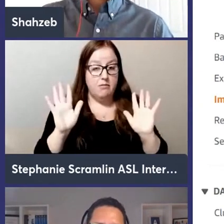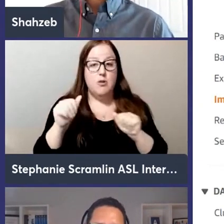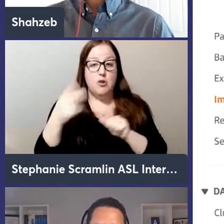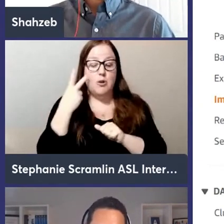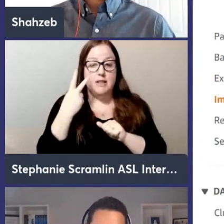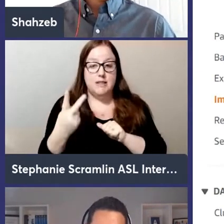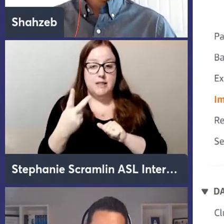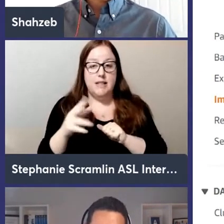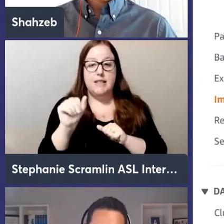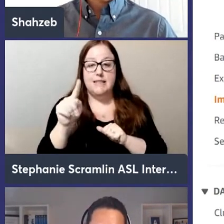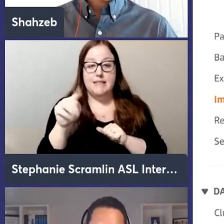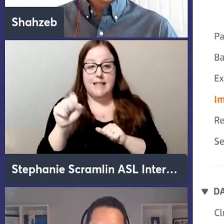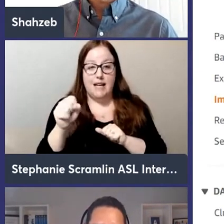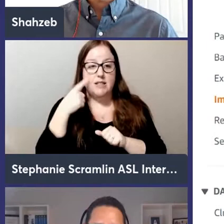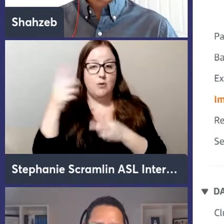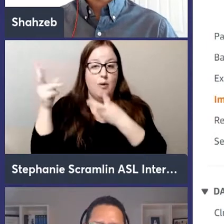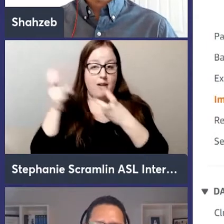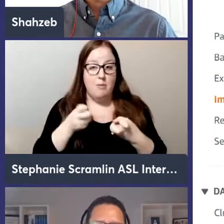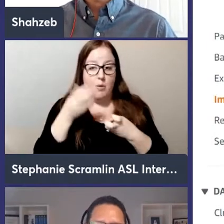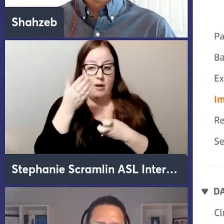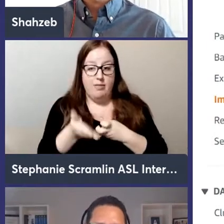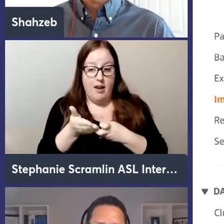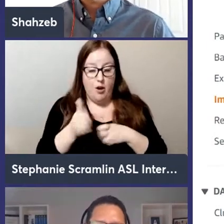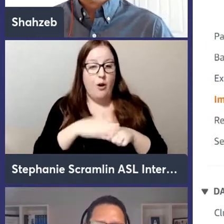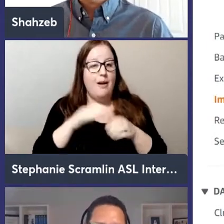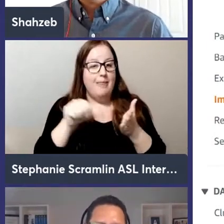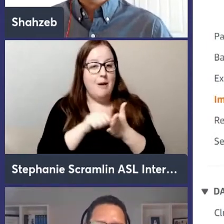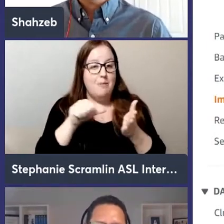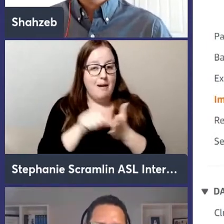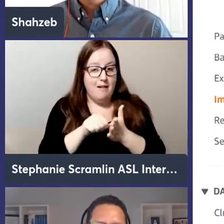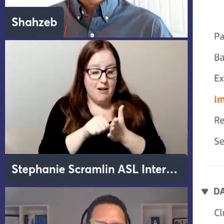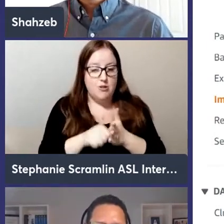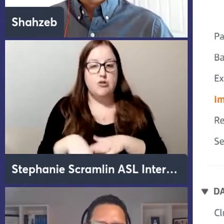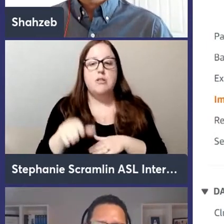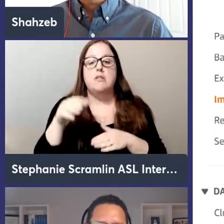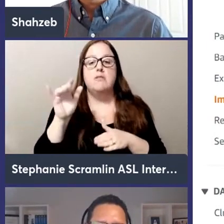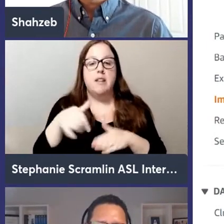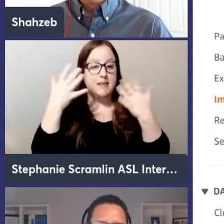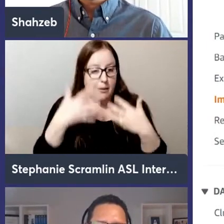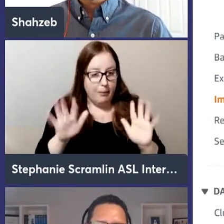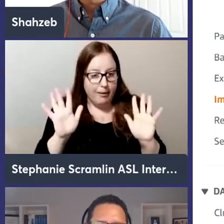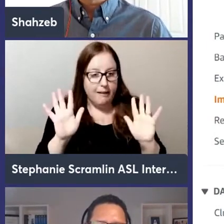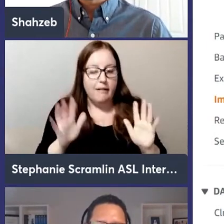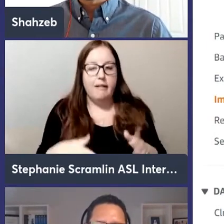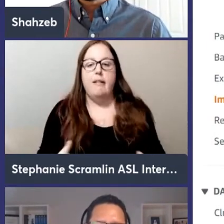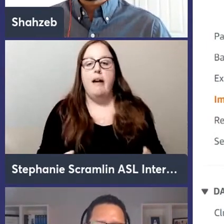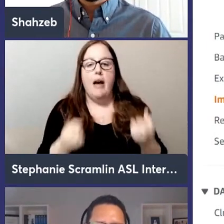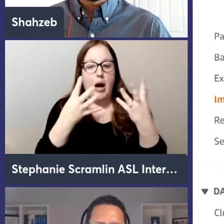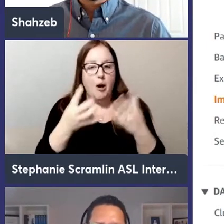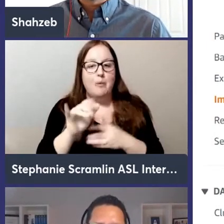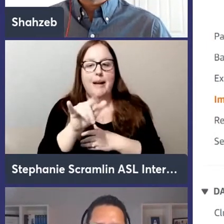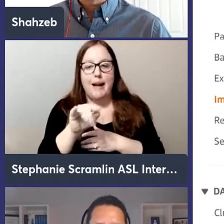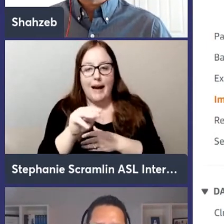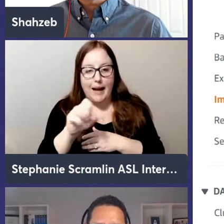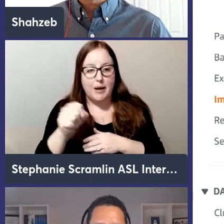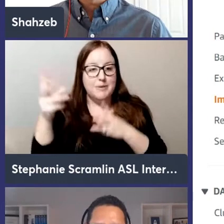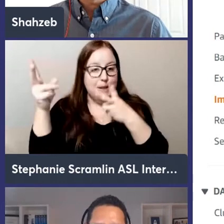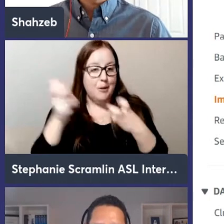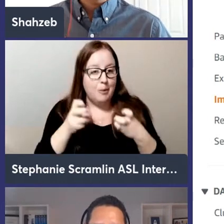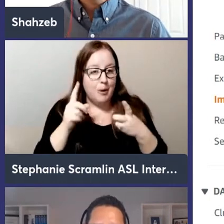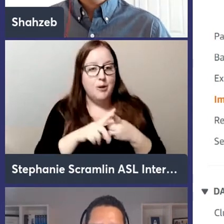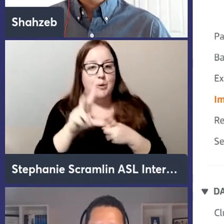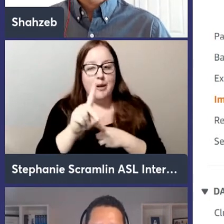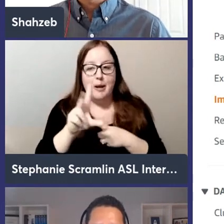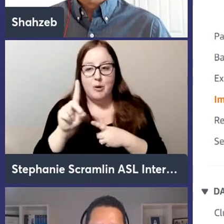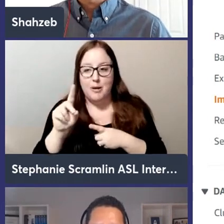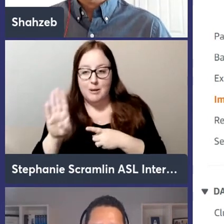the status of the import here on this page. Status completed, how many items were imported into your